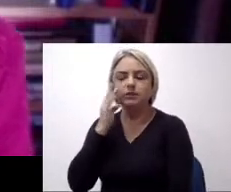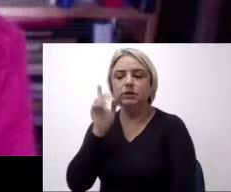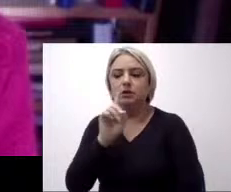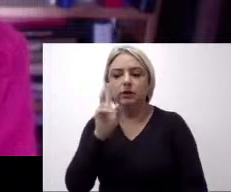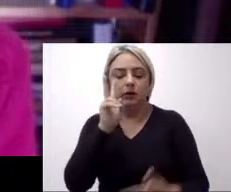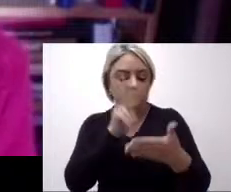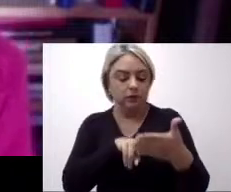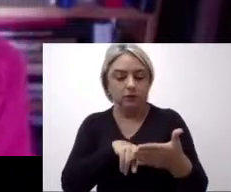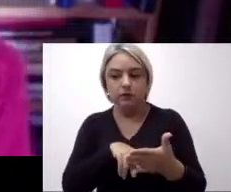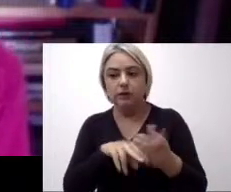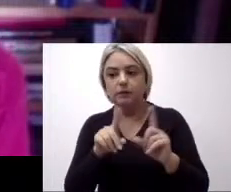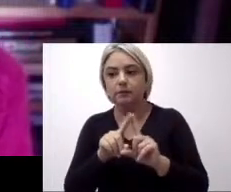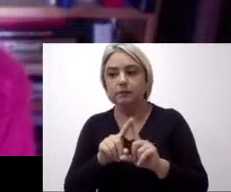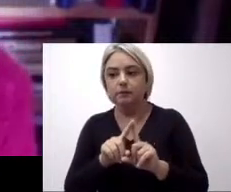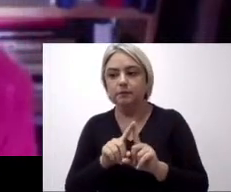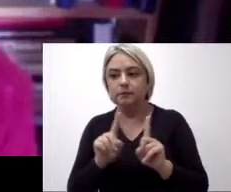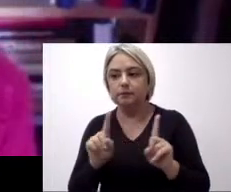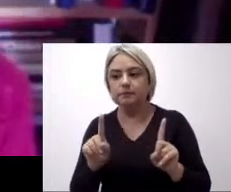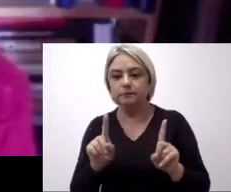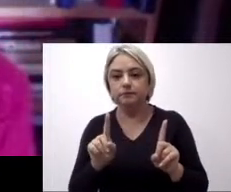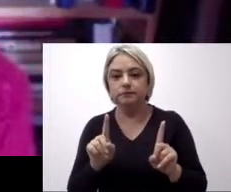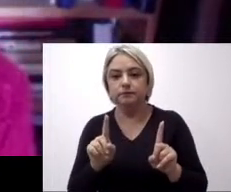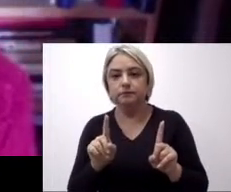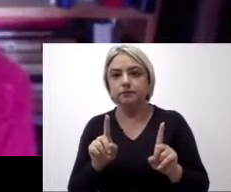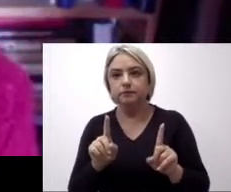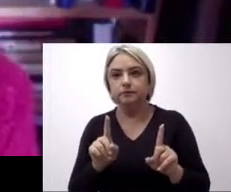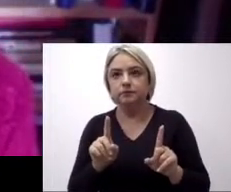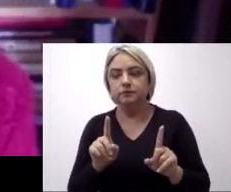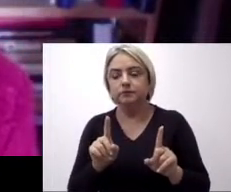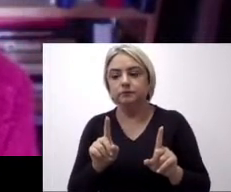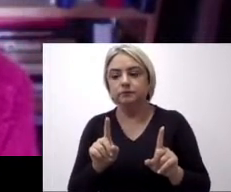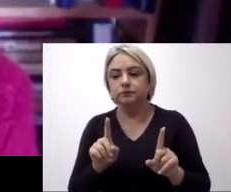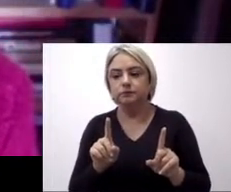Can you say it to me again, Patrick?